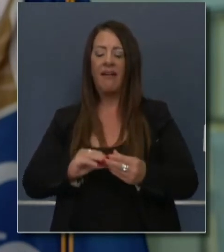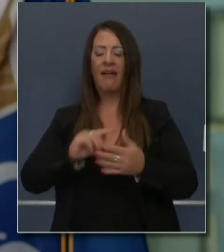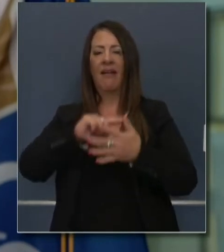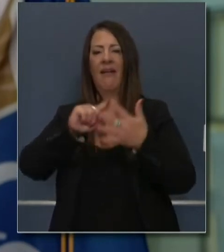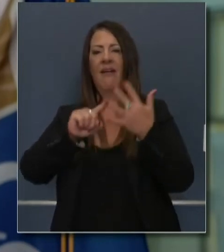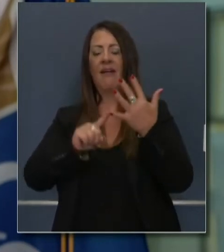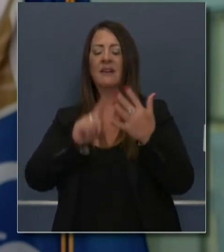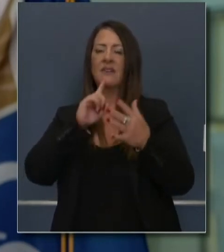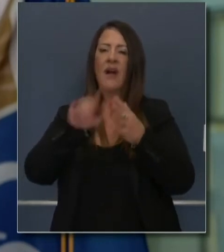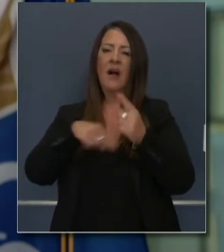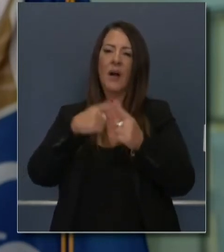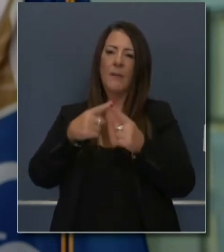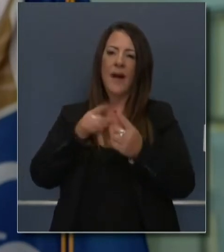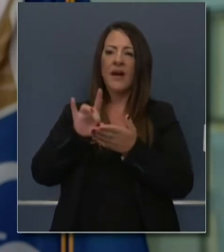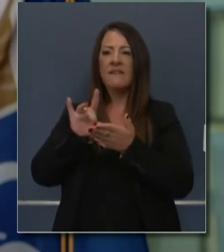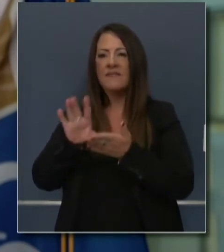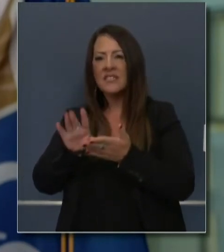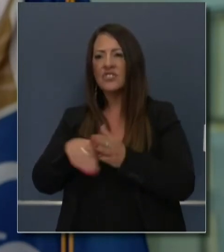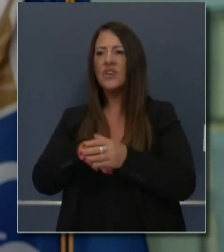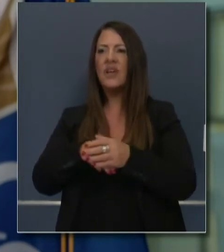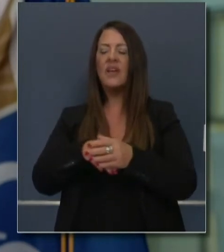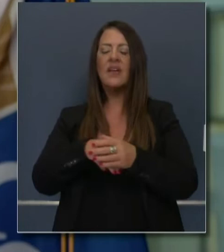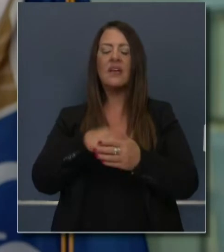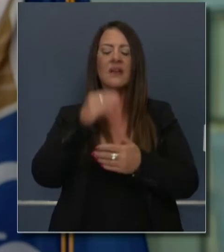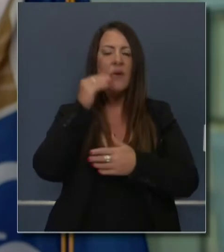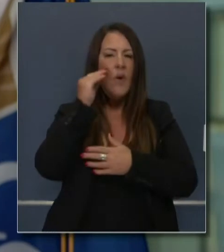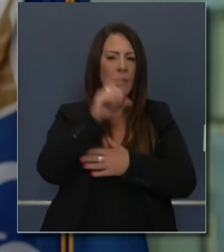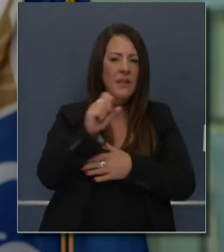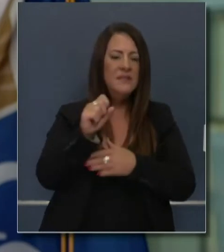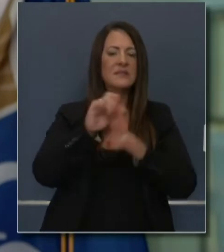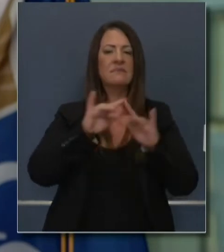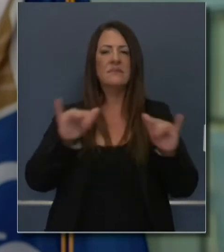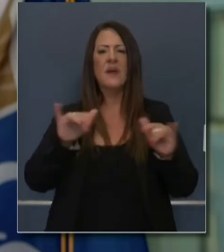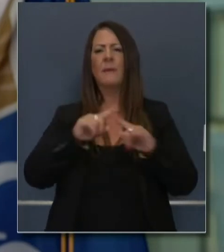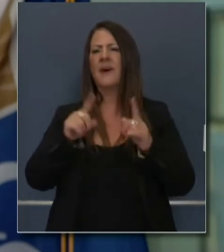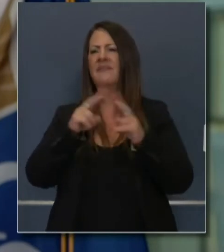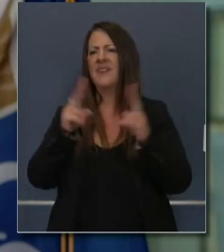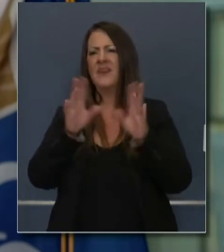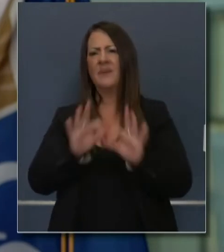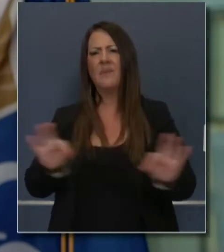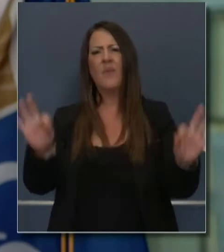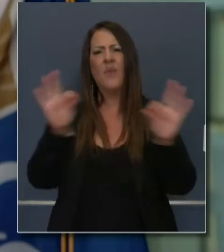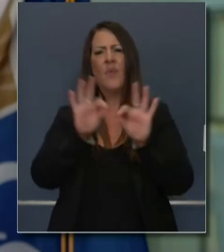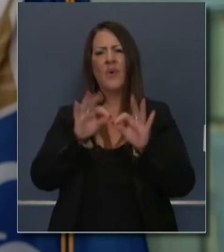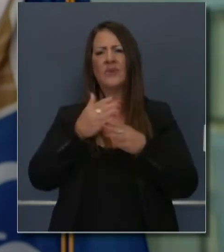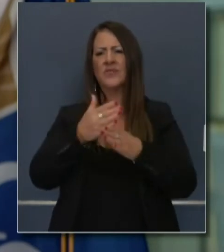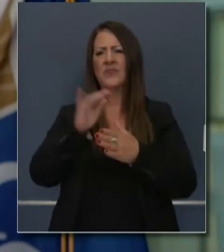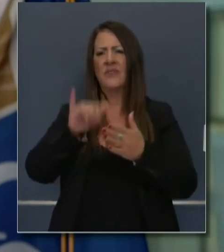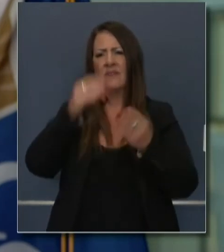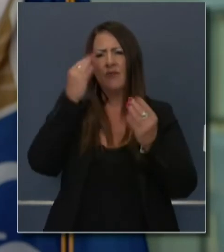profoundly connected, as they are equally profoundly important at this moment.